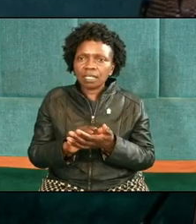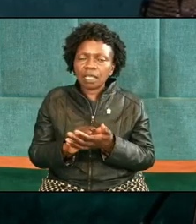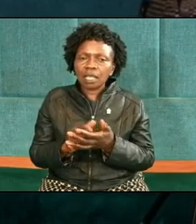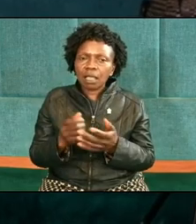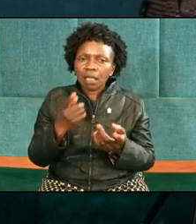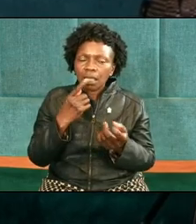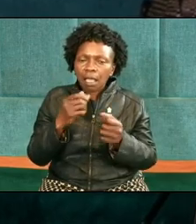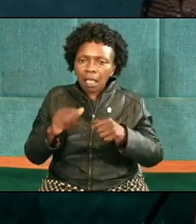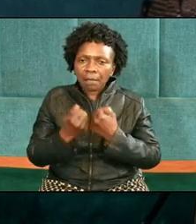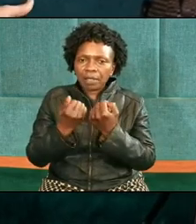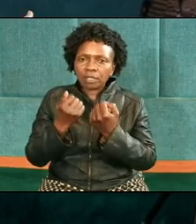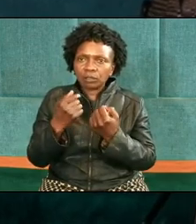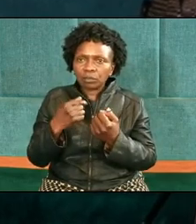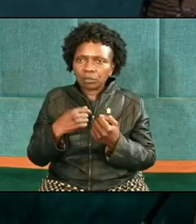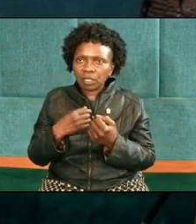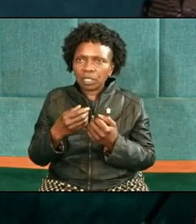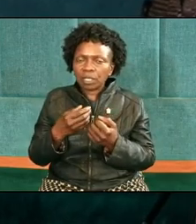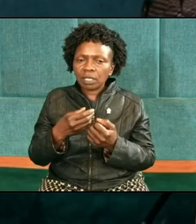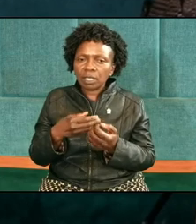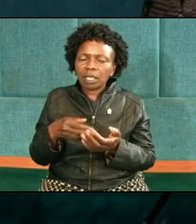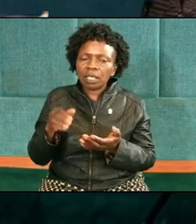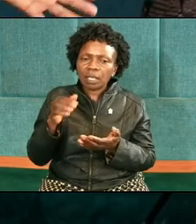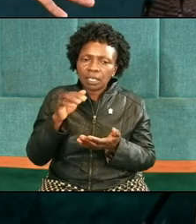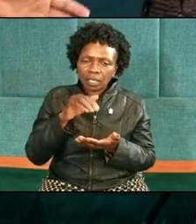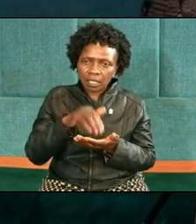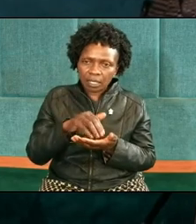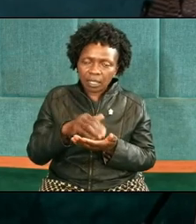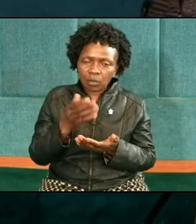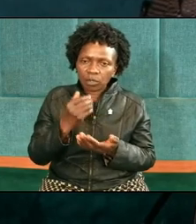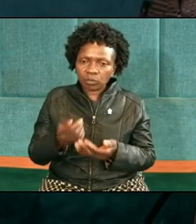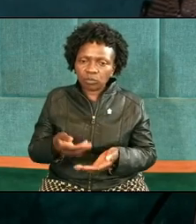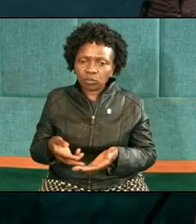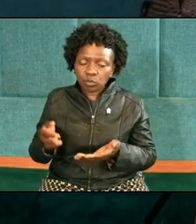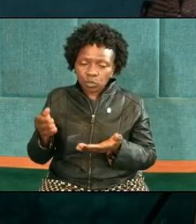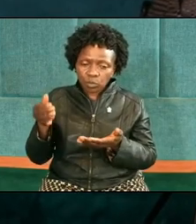want to recommit my life to God,